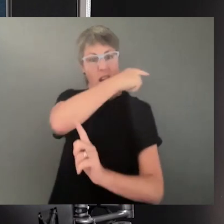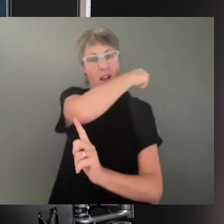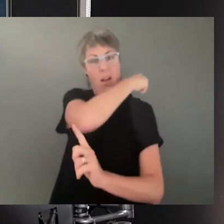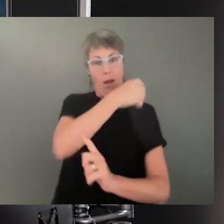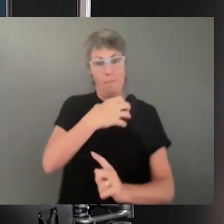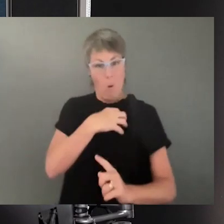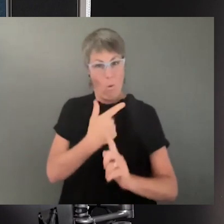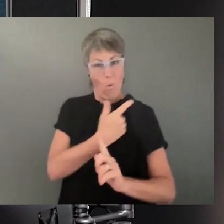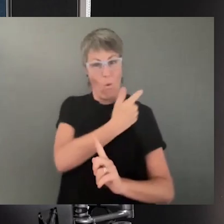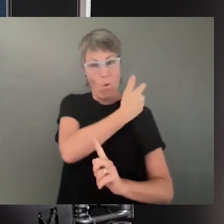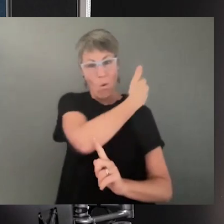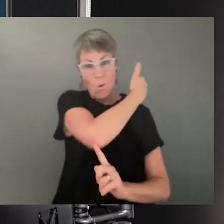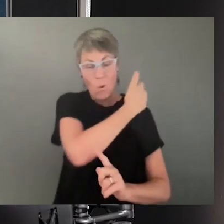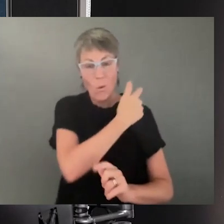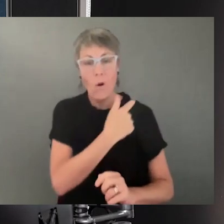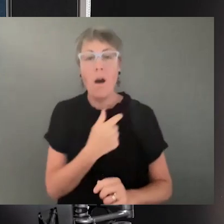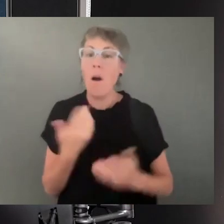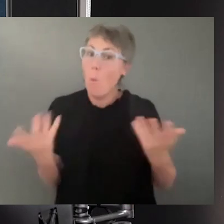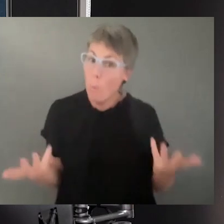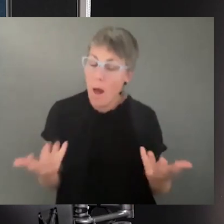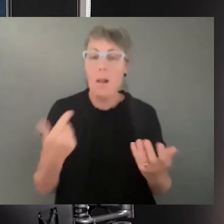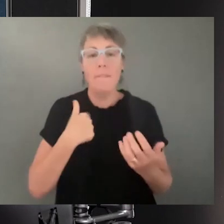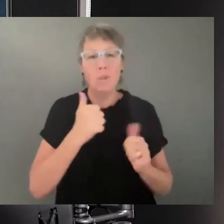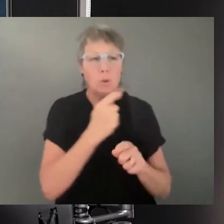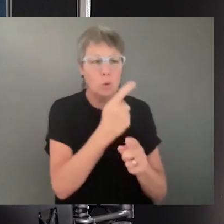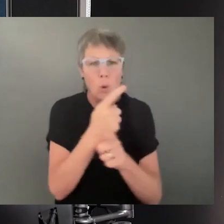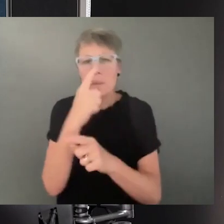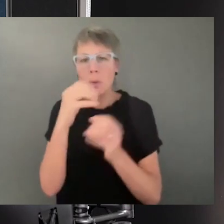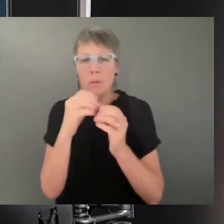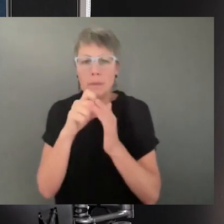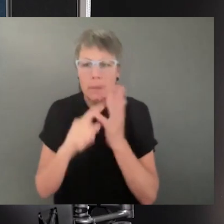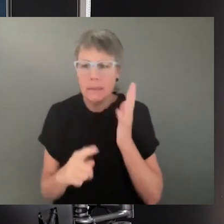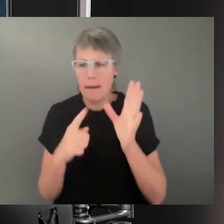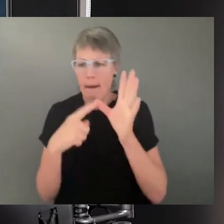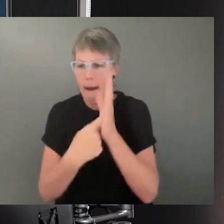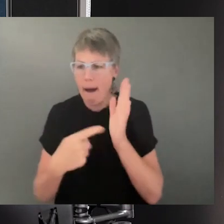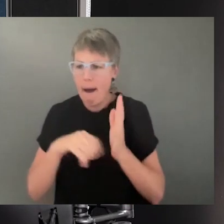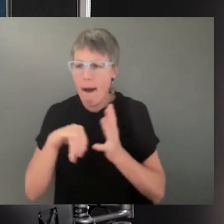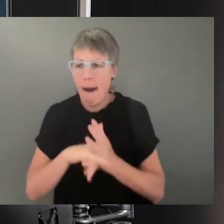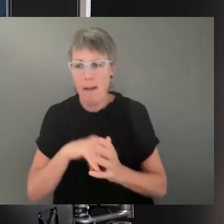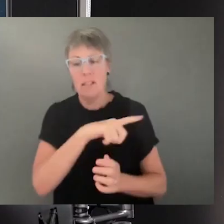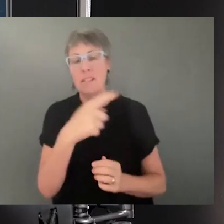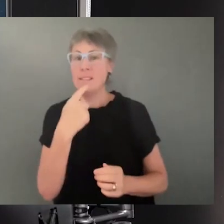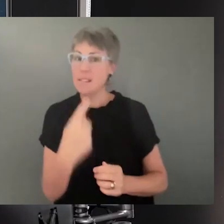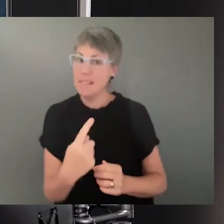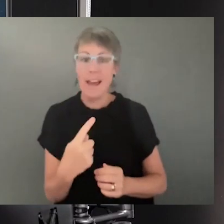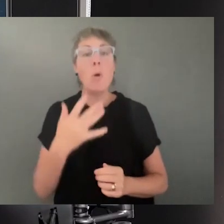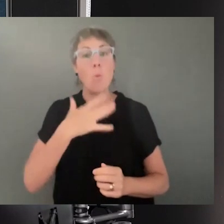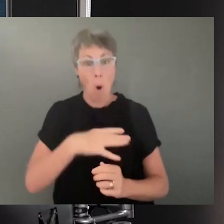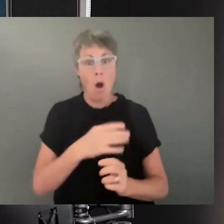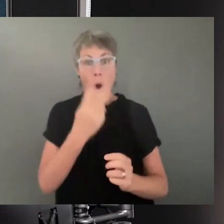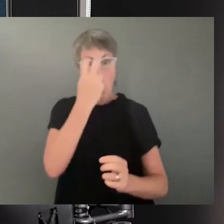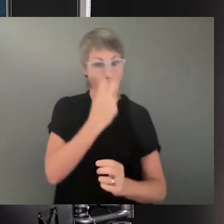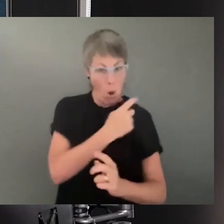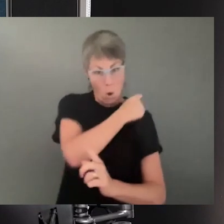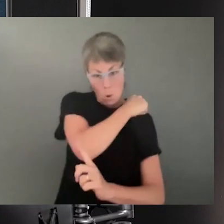to expand it to cover more and more of the present work, and people are very keen to connect with others making work in